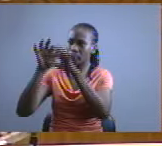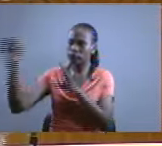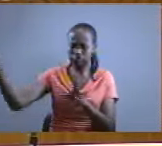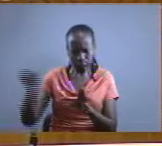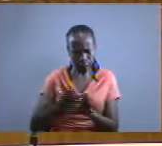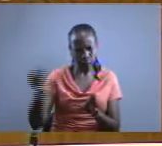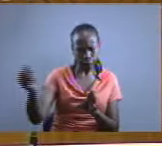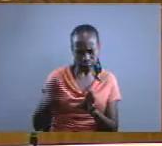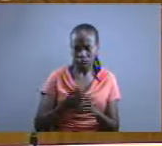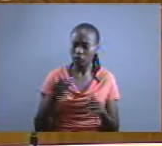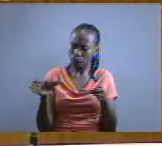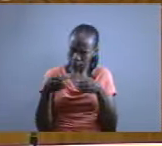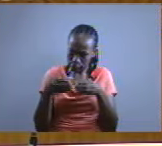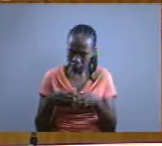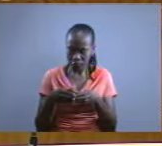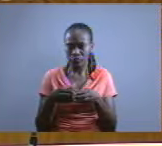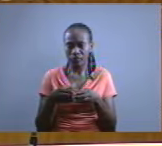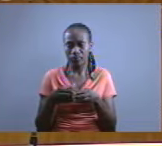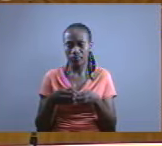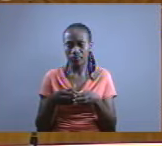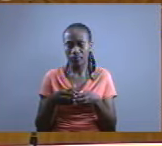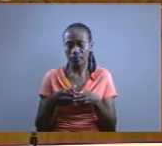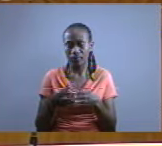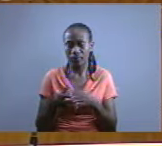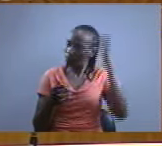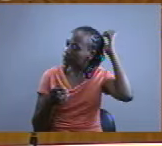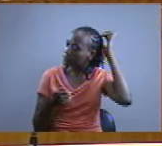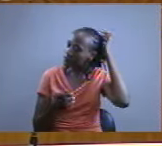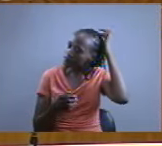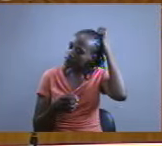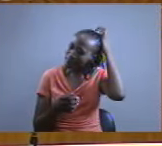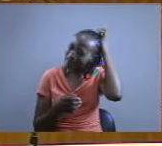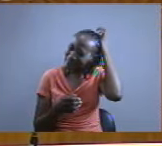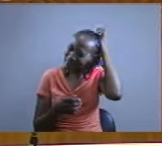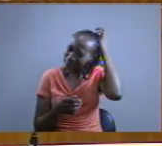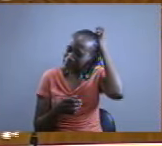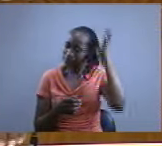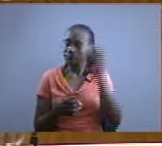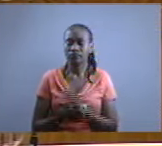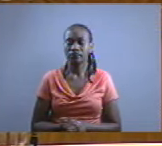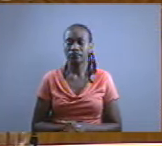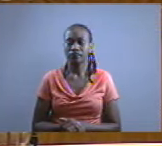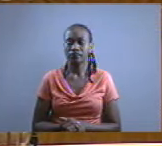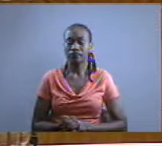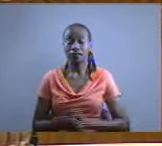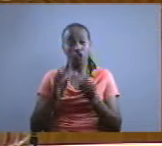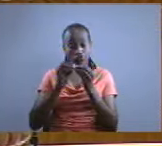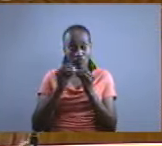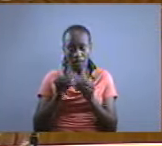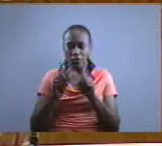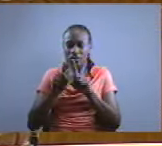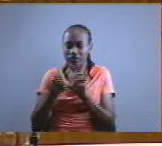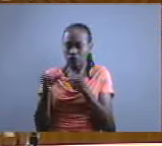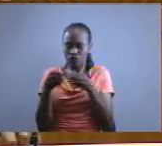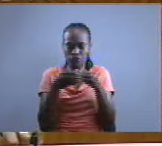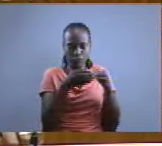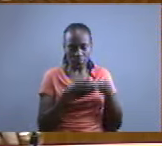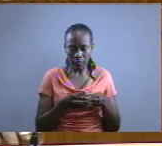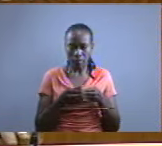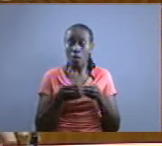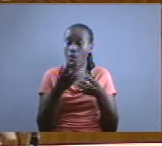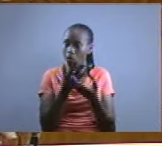the stakeholders throughout the public hearings. Amendments of the definition of designated groups, beneficiaries